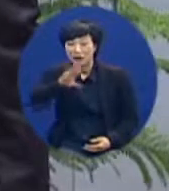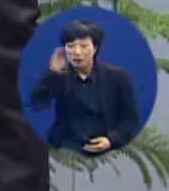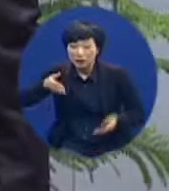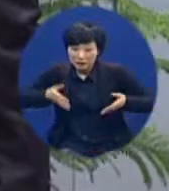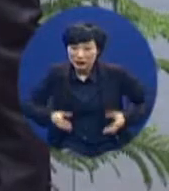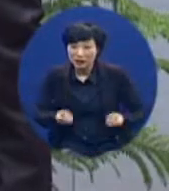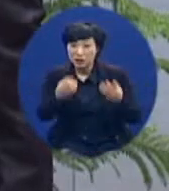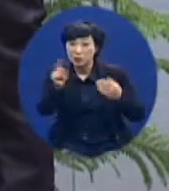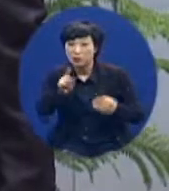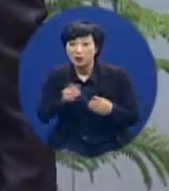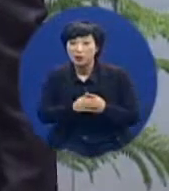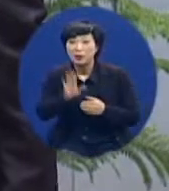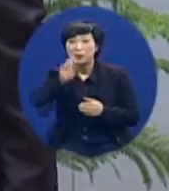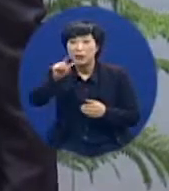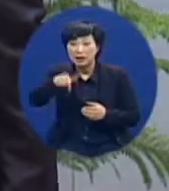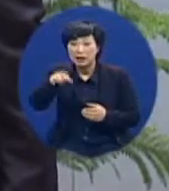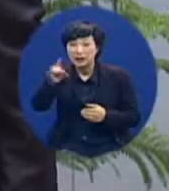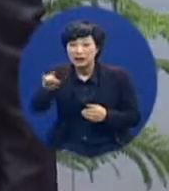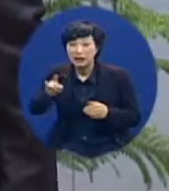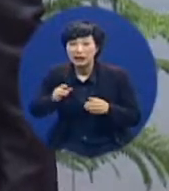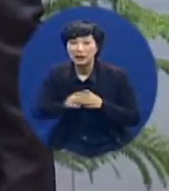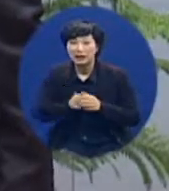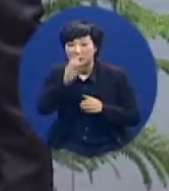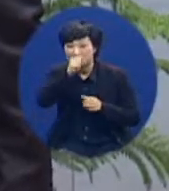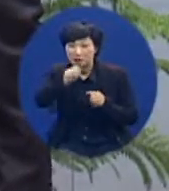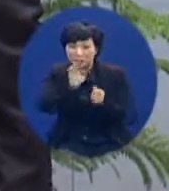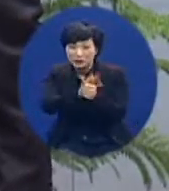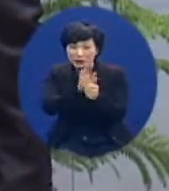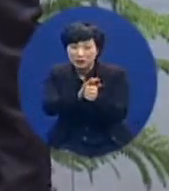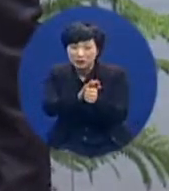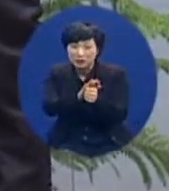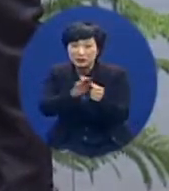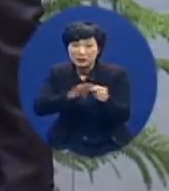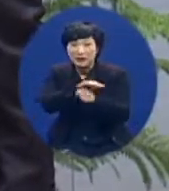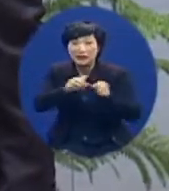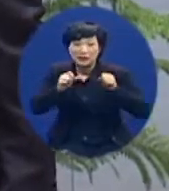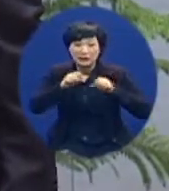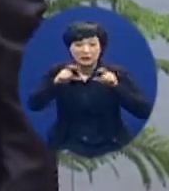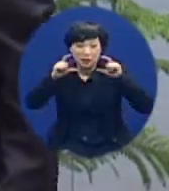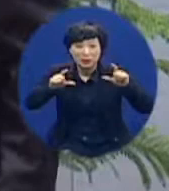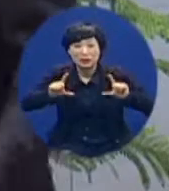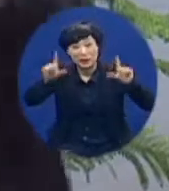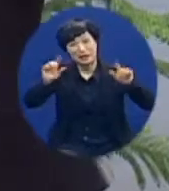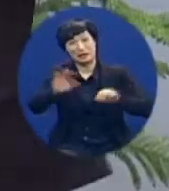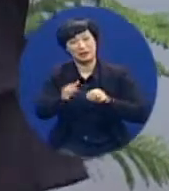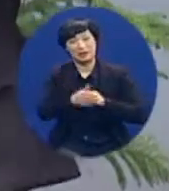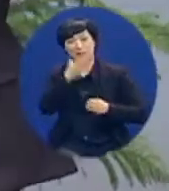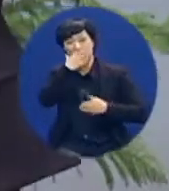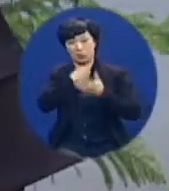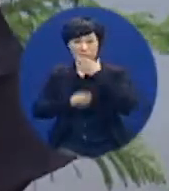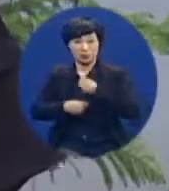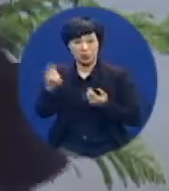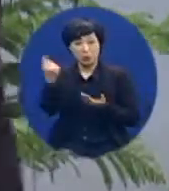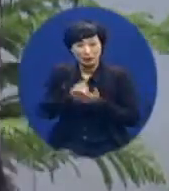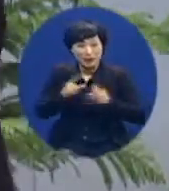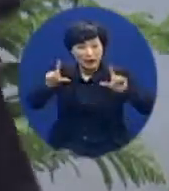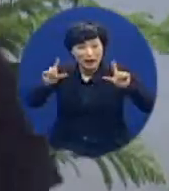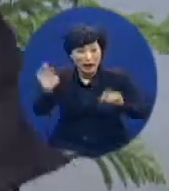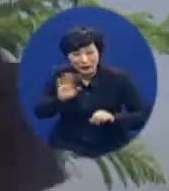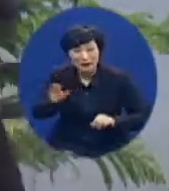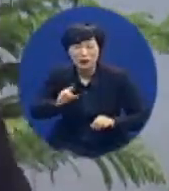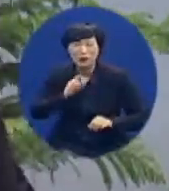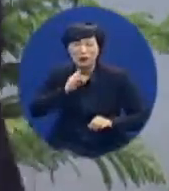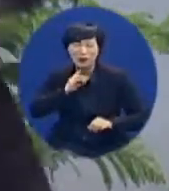Christmas Day was when Jesus came to save us from the work of demons, the devil and Santa.